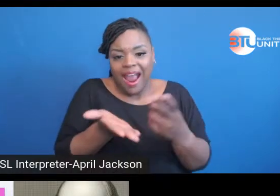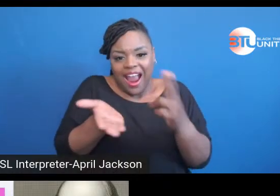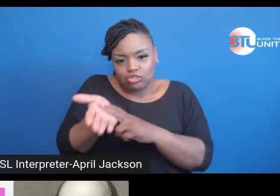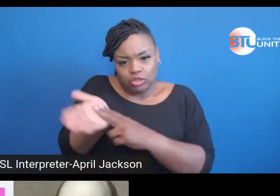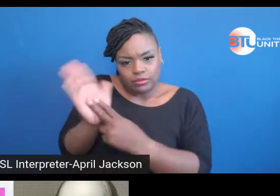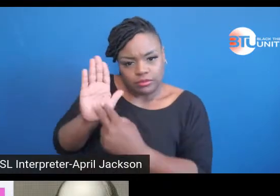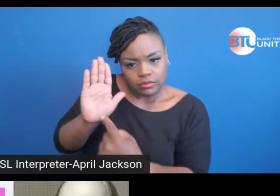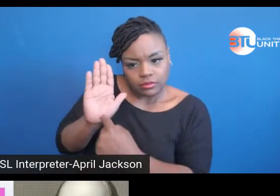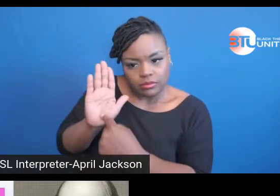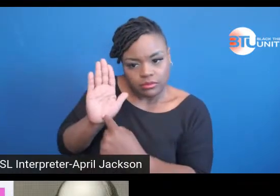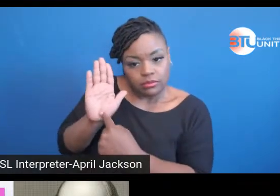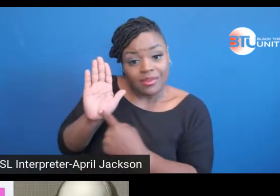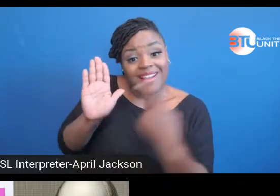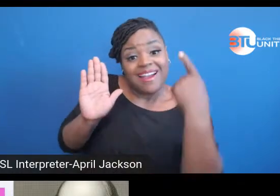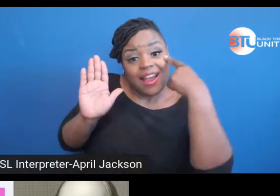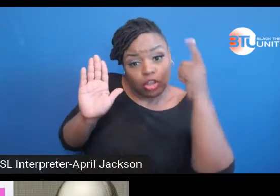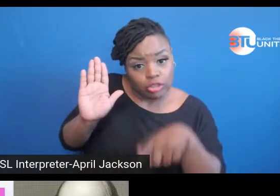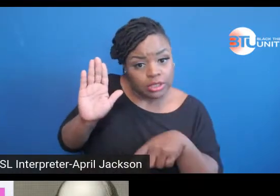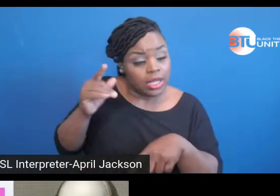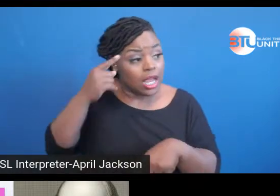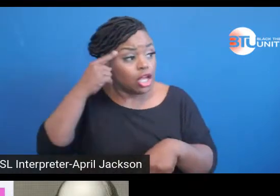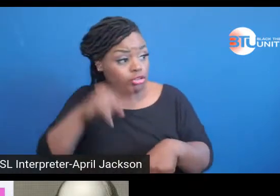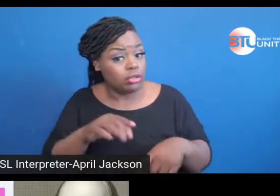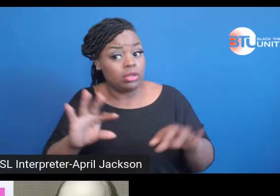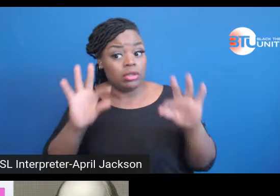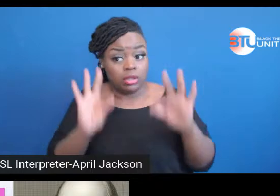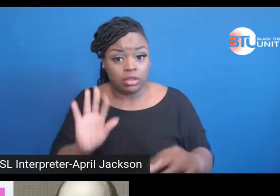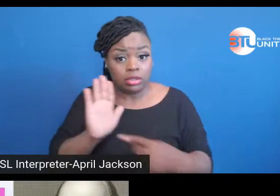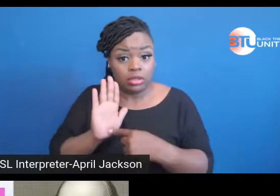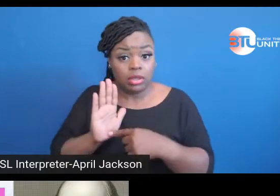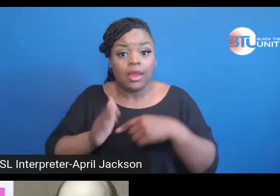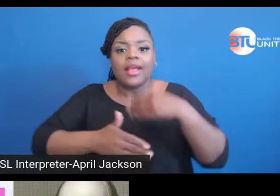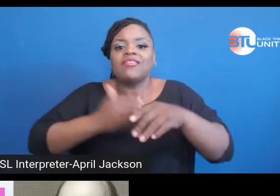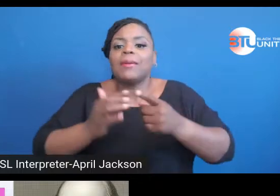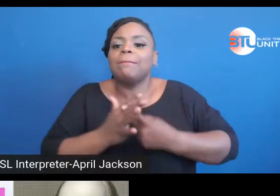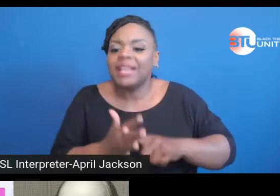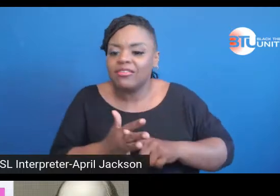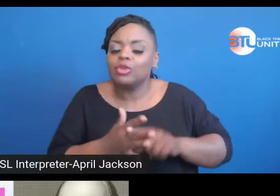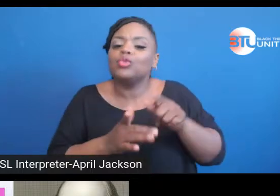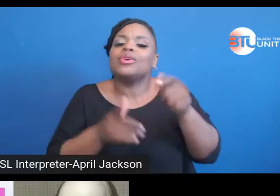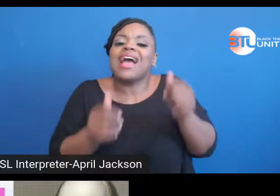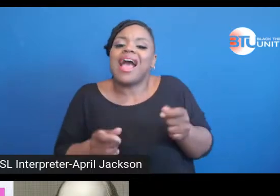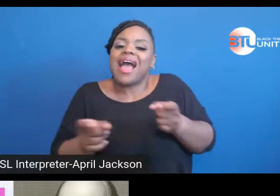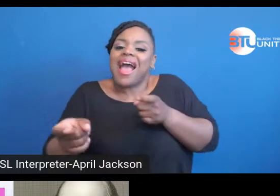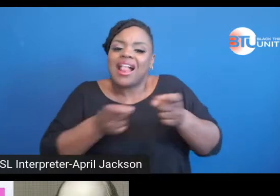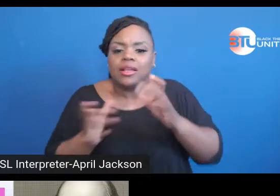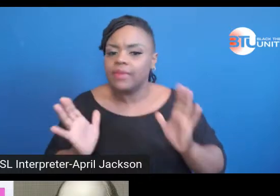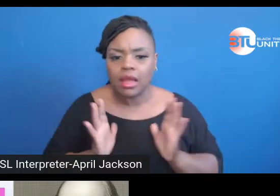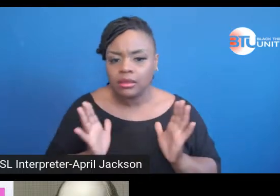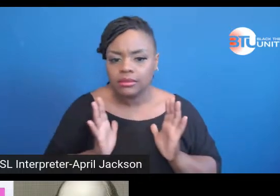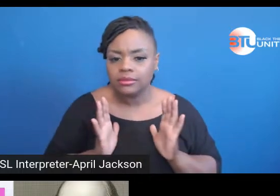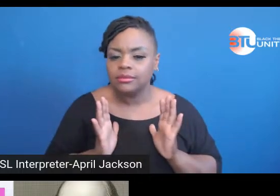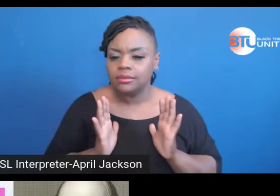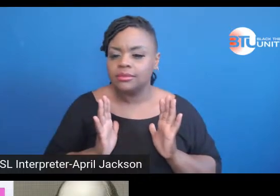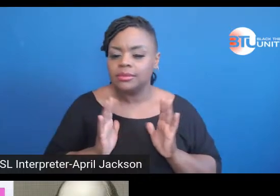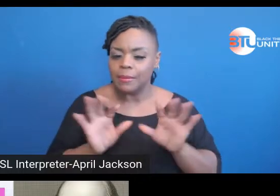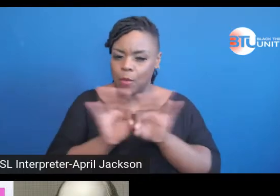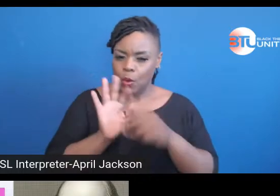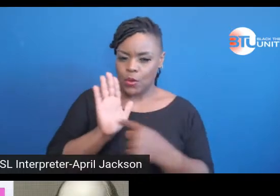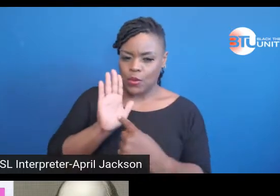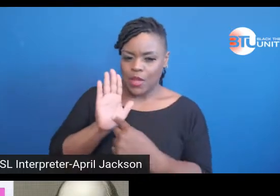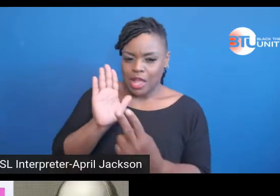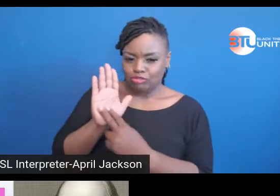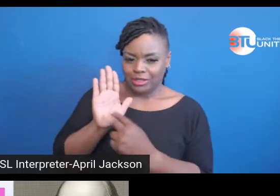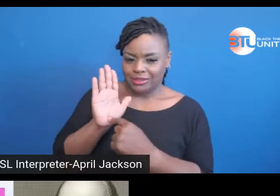where you agree up front how you're gonna handle that. You can by contract change this, so what happens